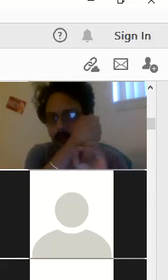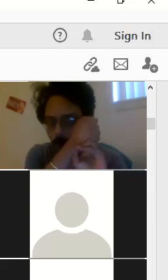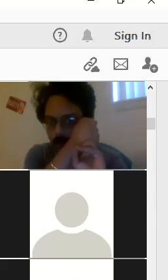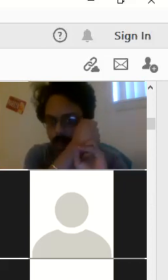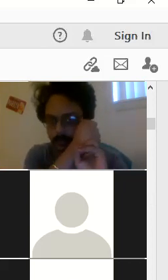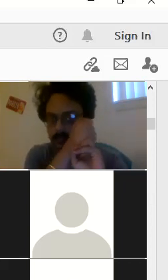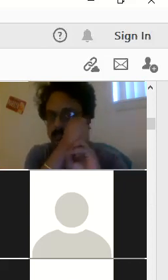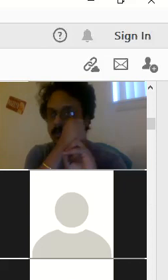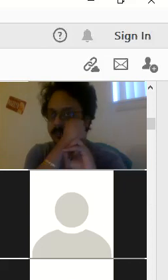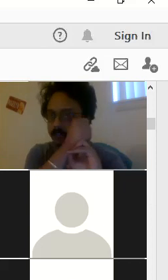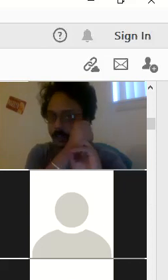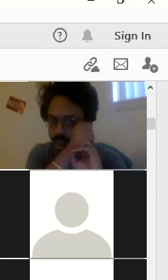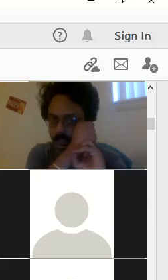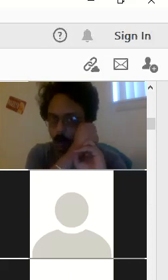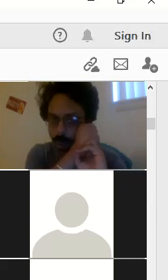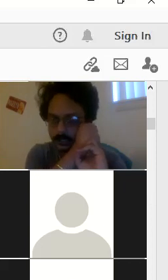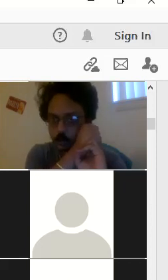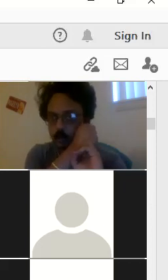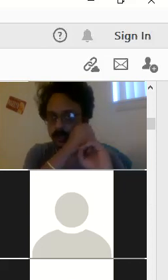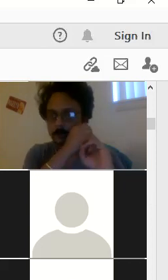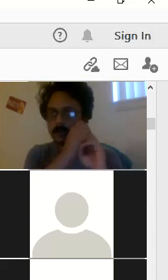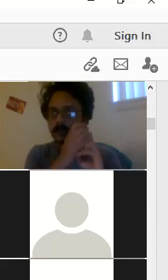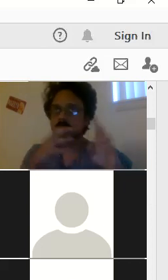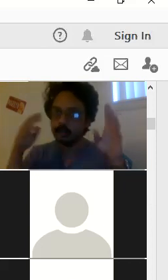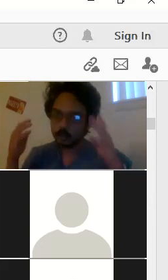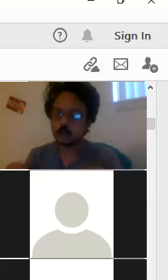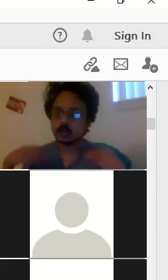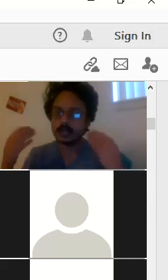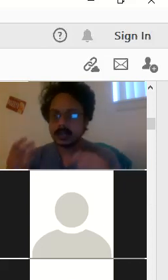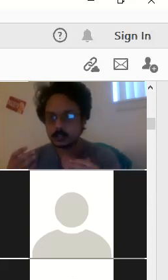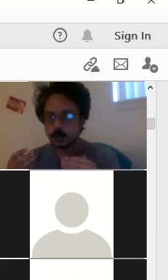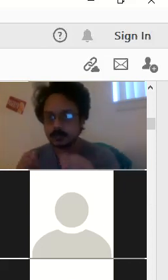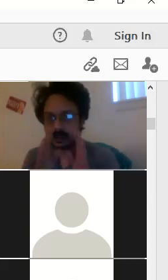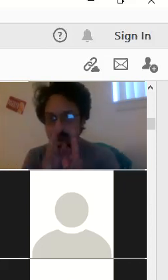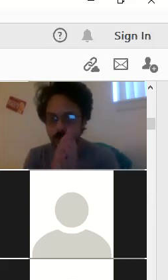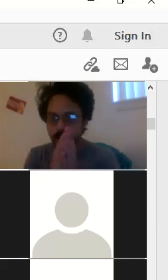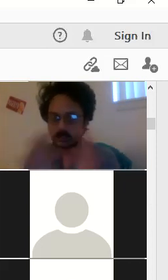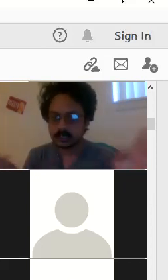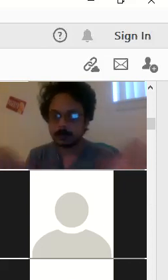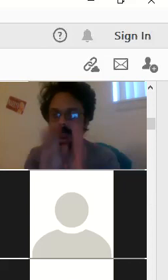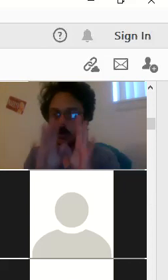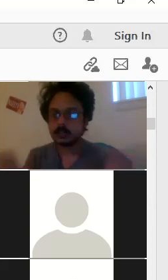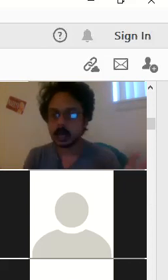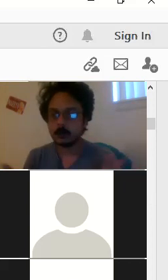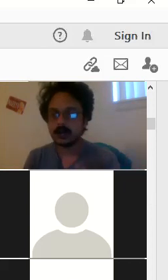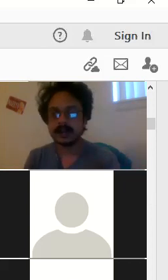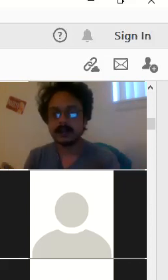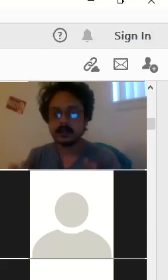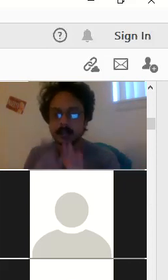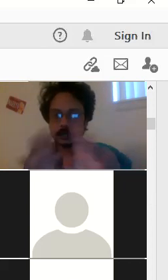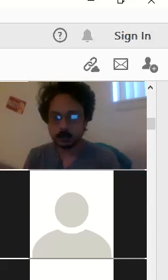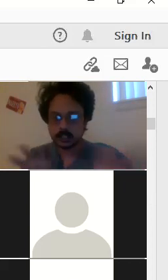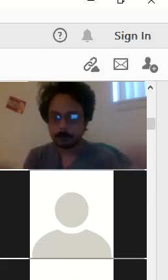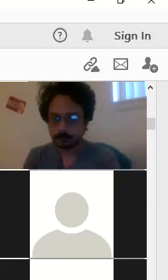second. But log n means whenever you see log base 2n, usually assume that we are going to separate out our